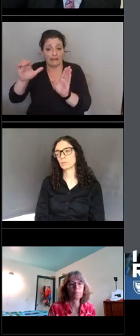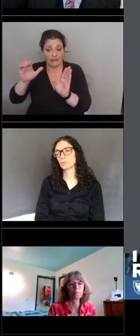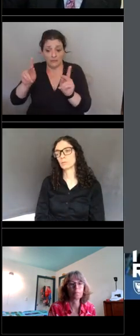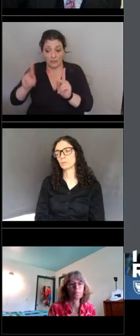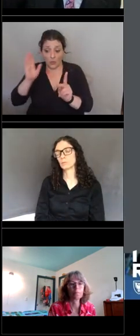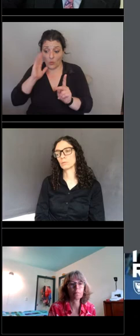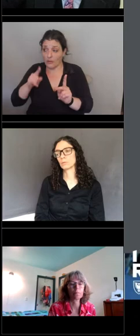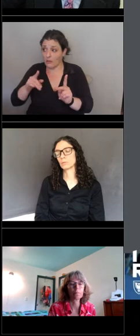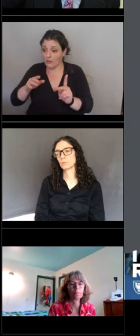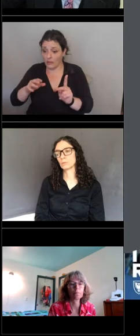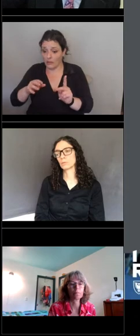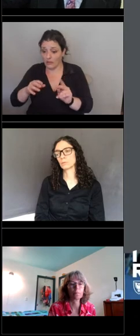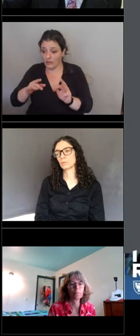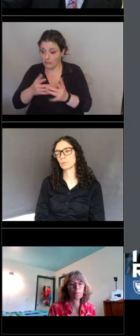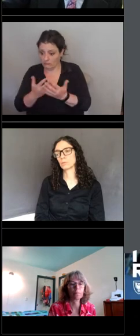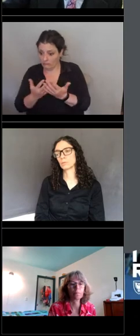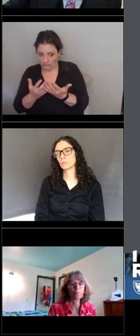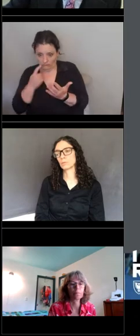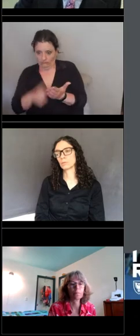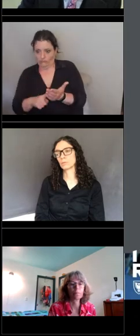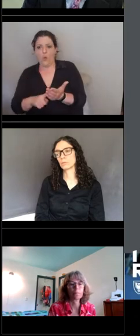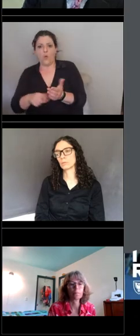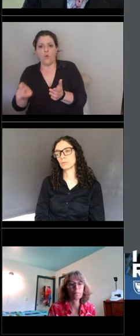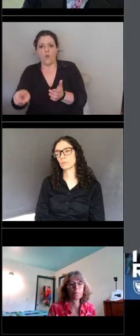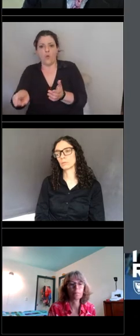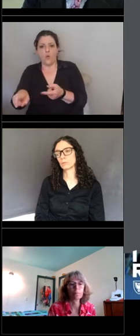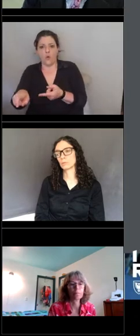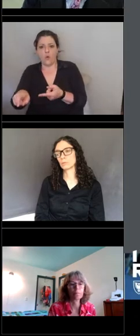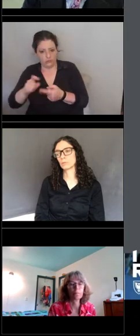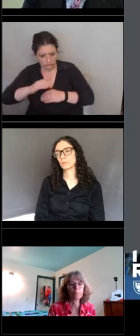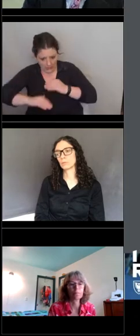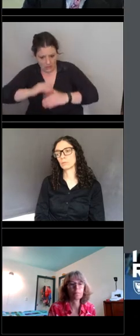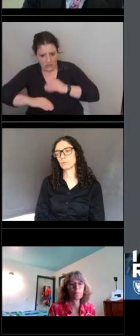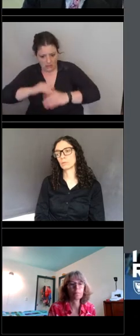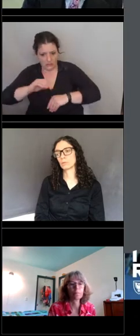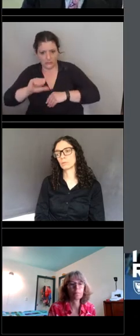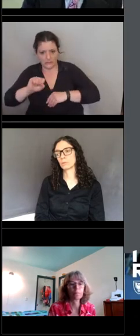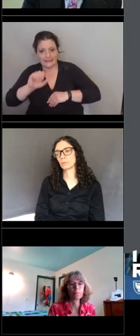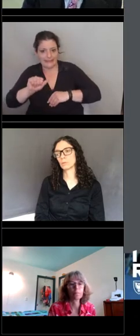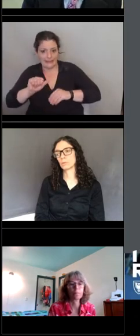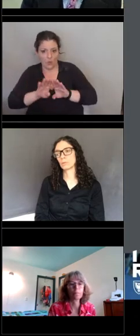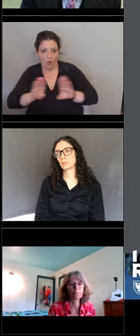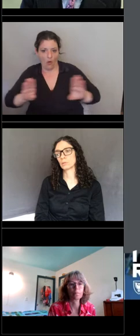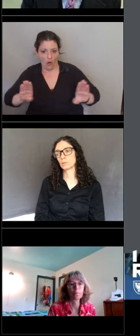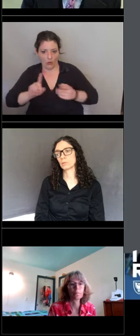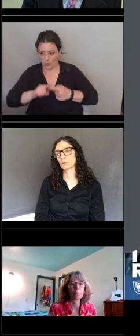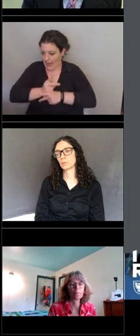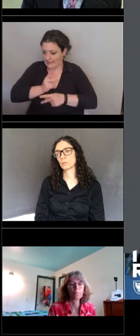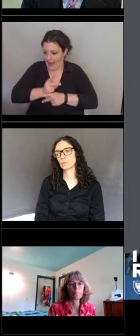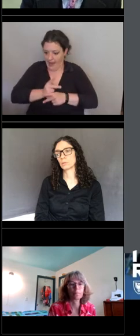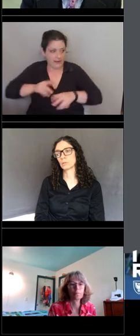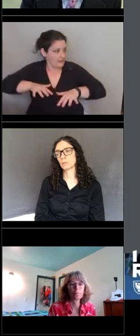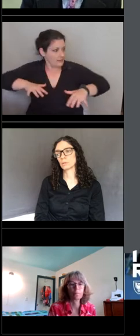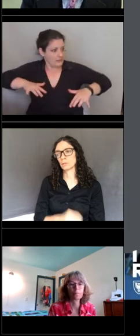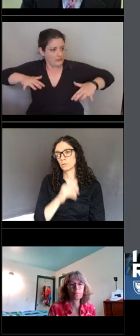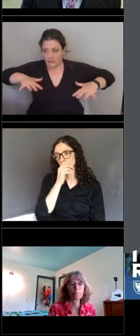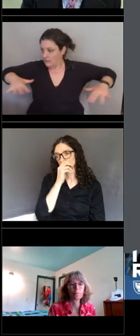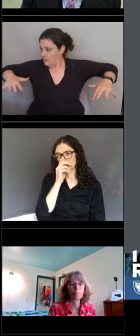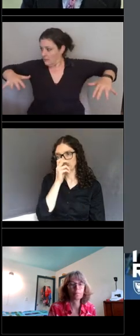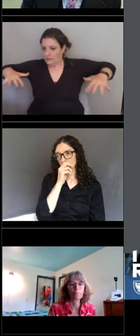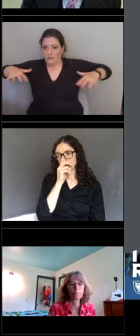to be built now to be able to maintain this area that we have. And that, you know, visual reckoning of the changes